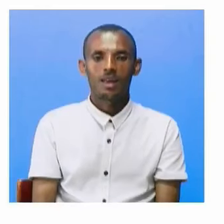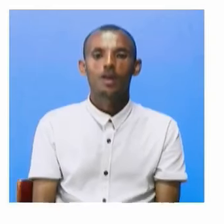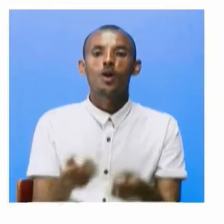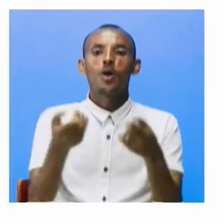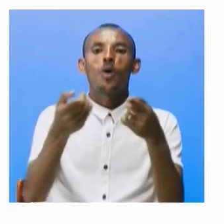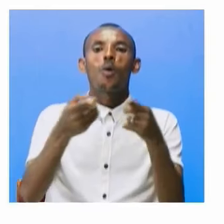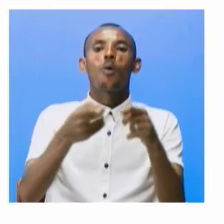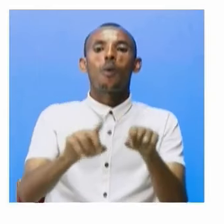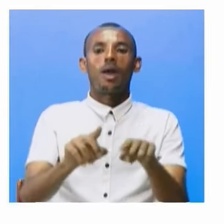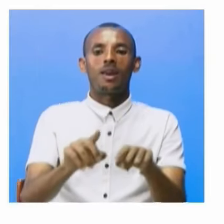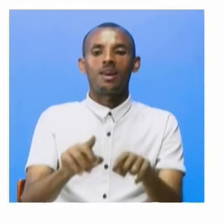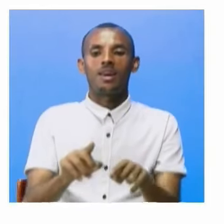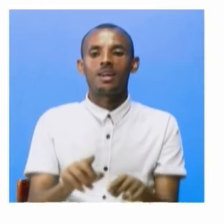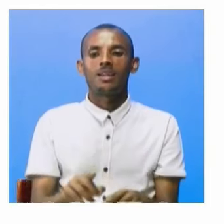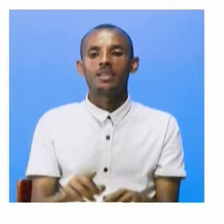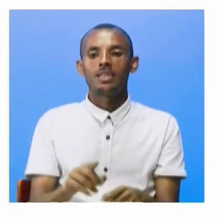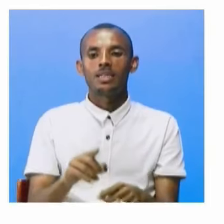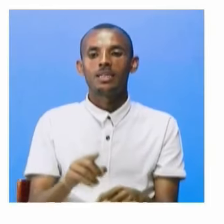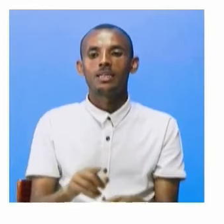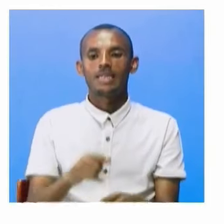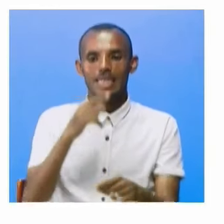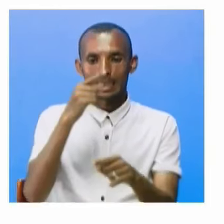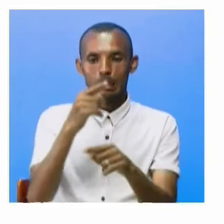when the specific